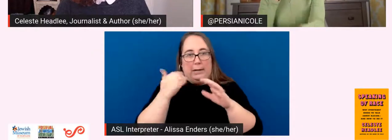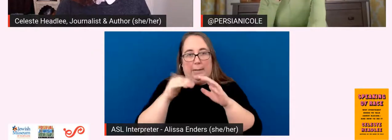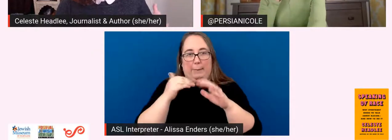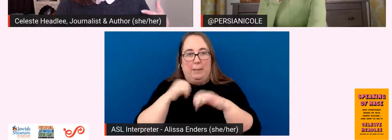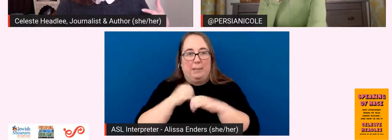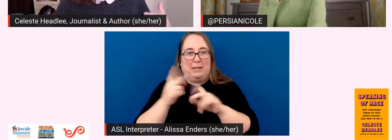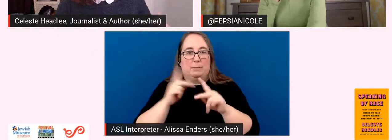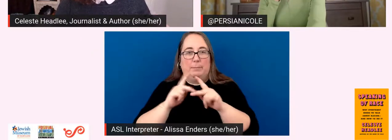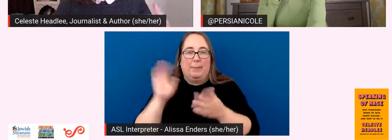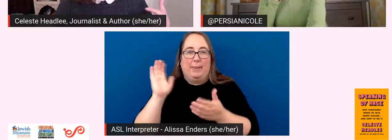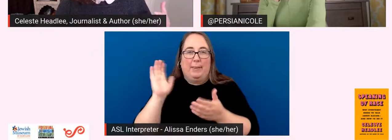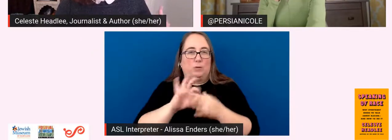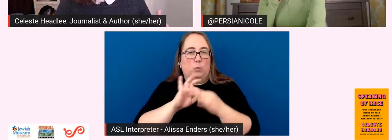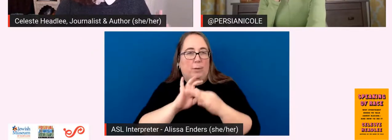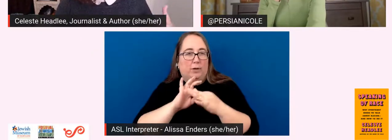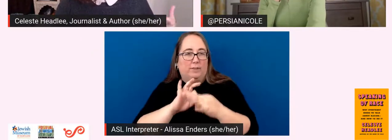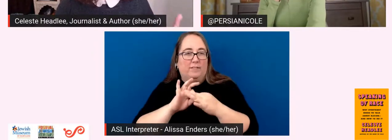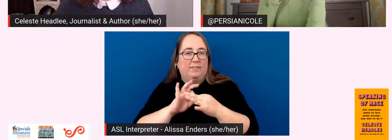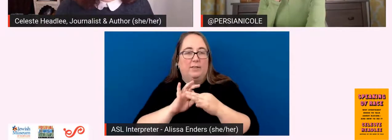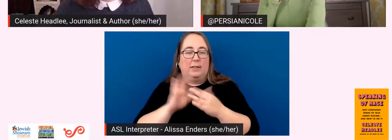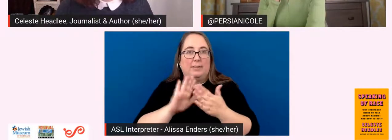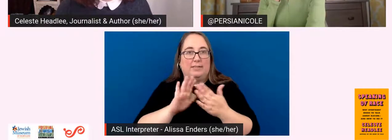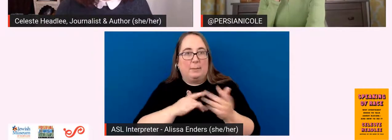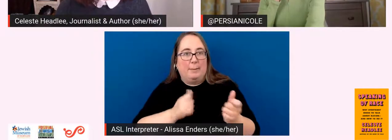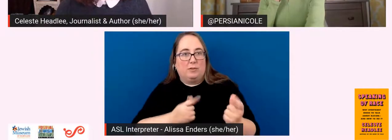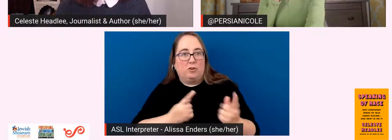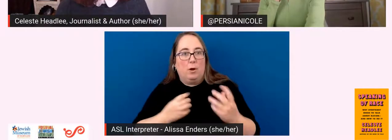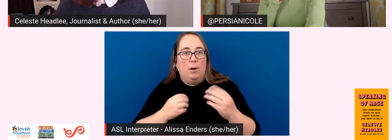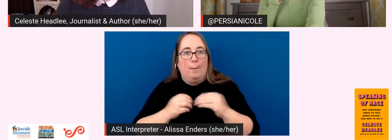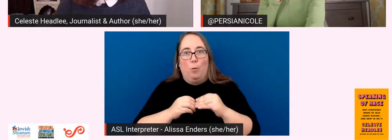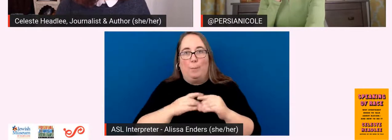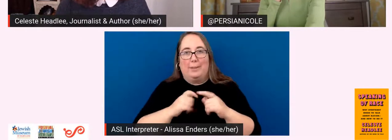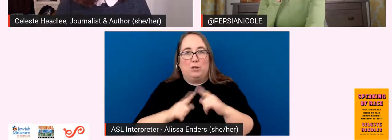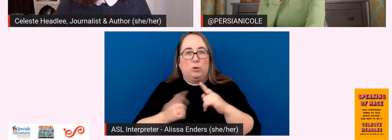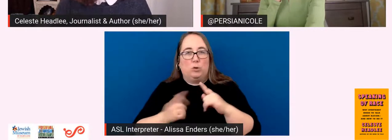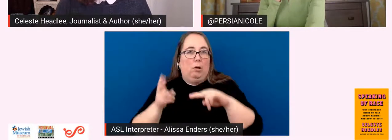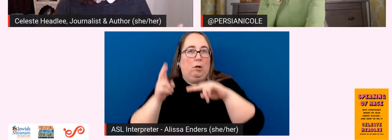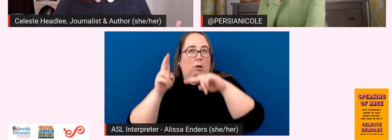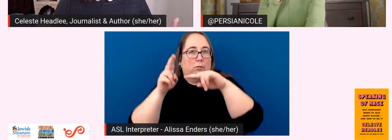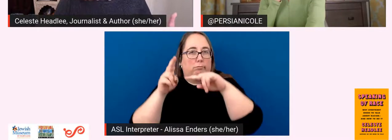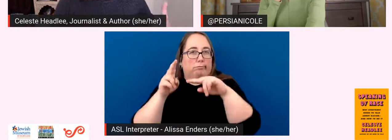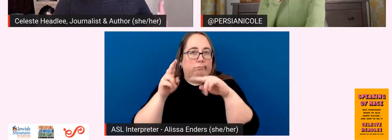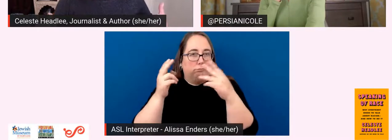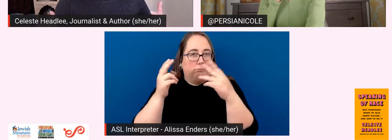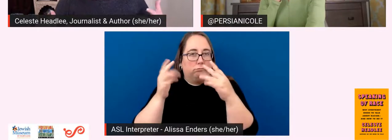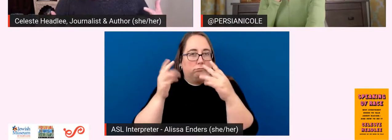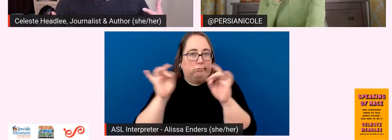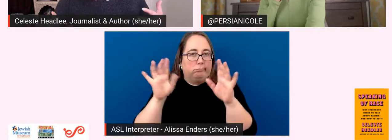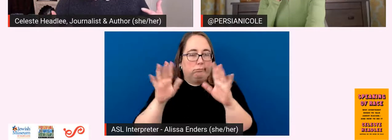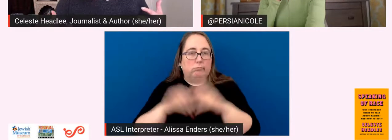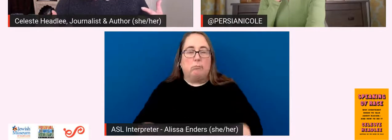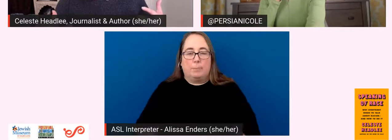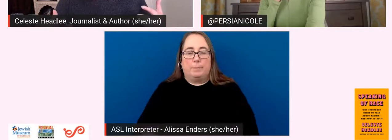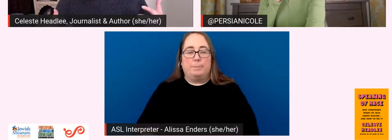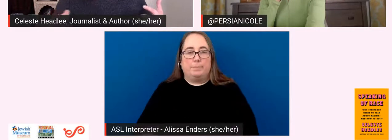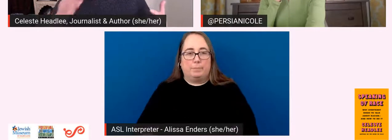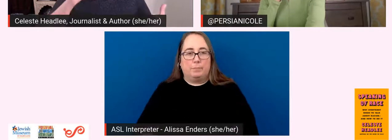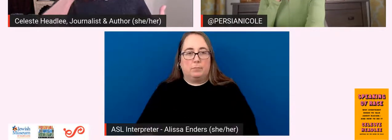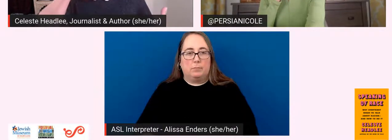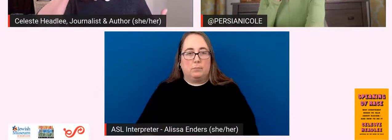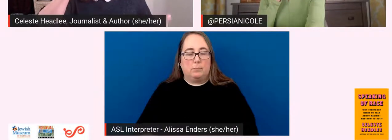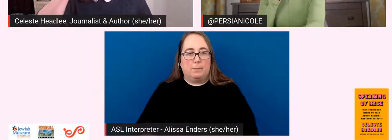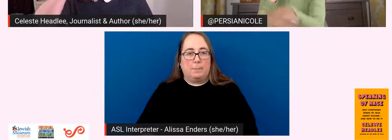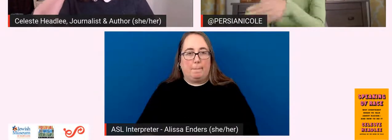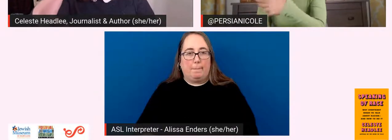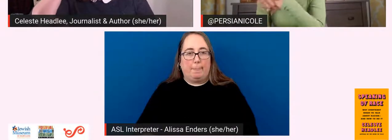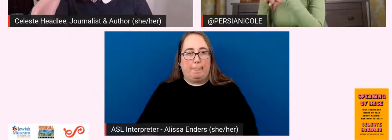less cooperative, less compassionate, more yeah. likely to escalate conflict. We just, you know, it's